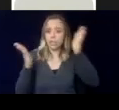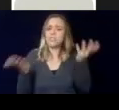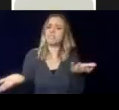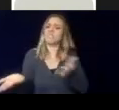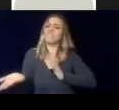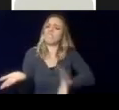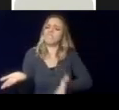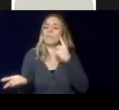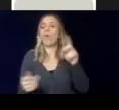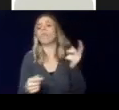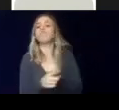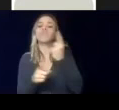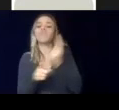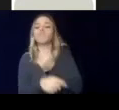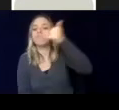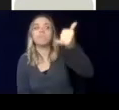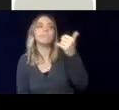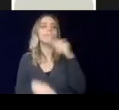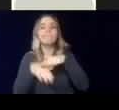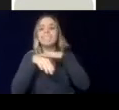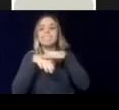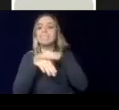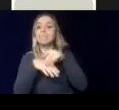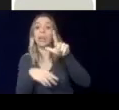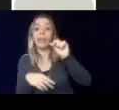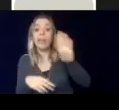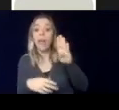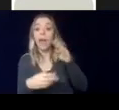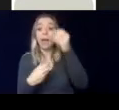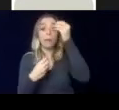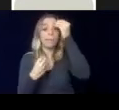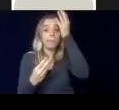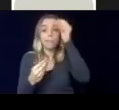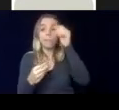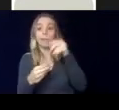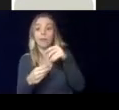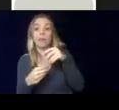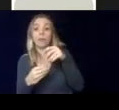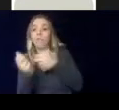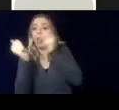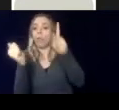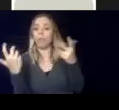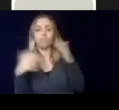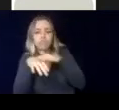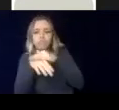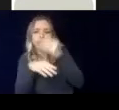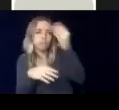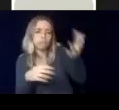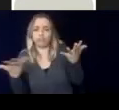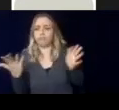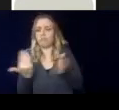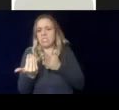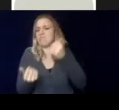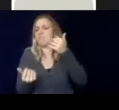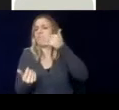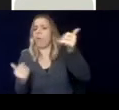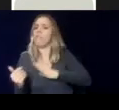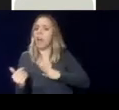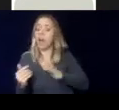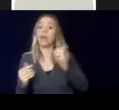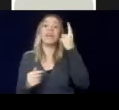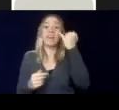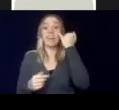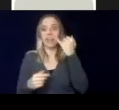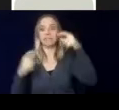lab update or a simple follow-up, but if you're communicating more complex things, just be aware